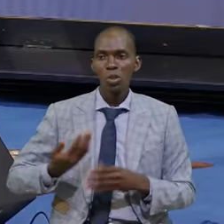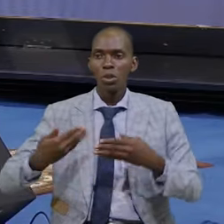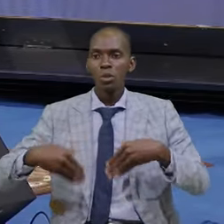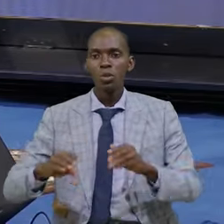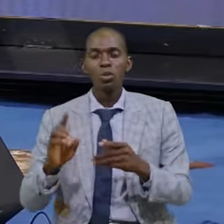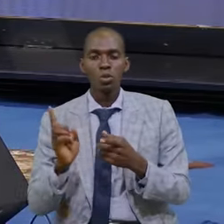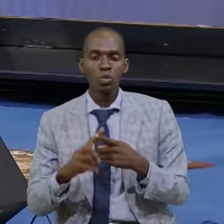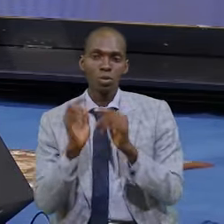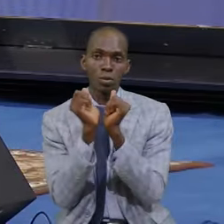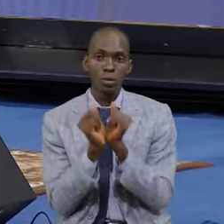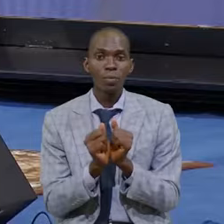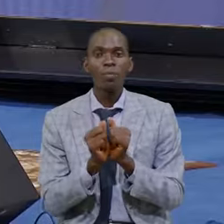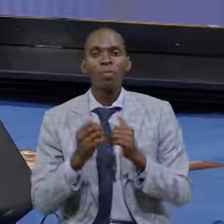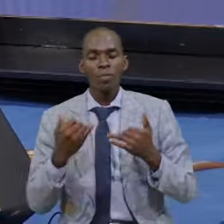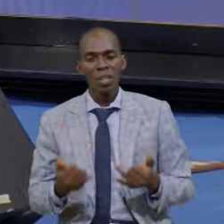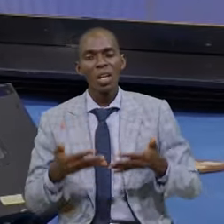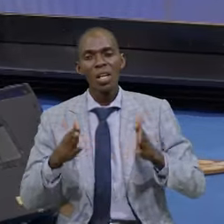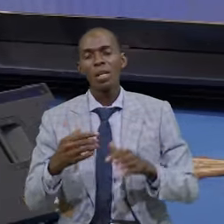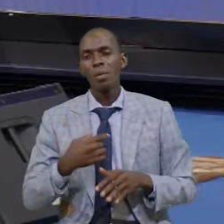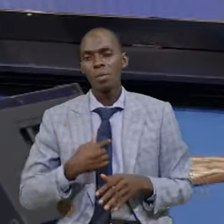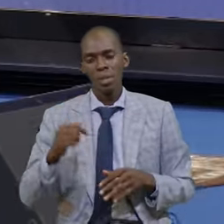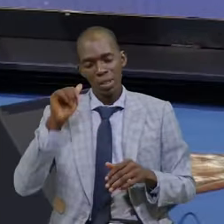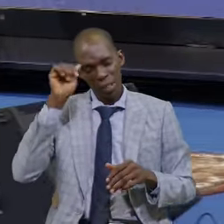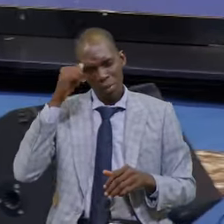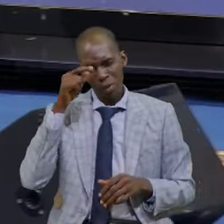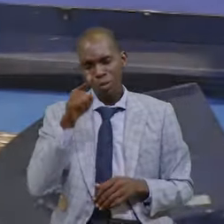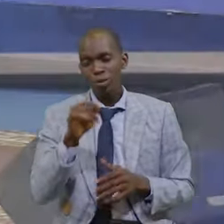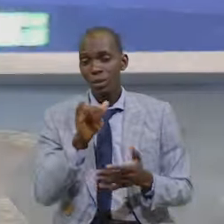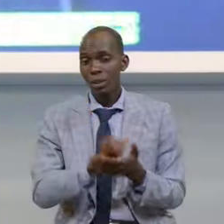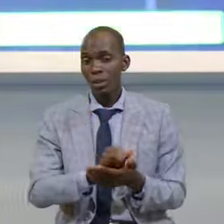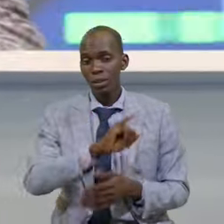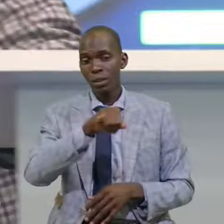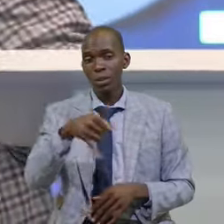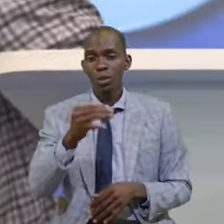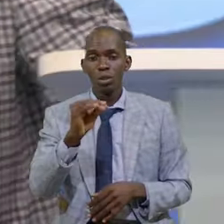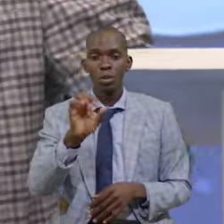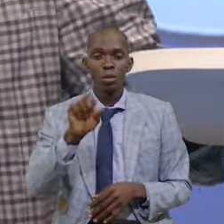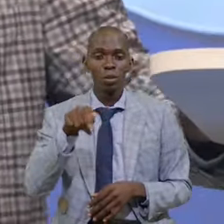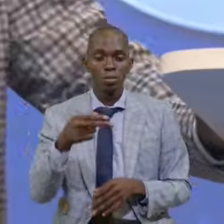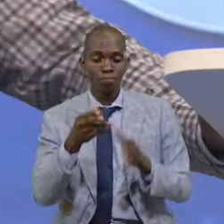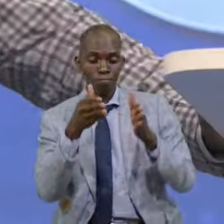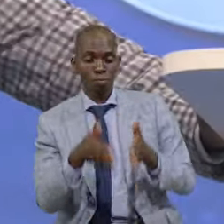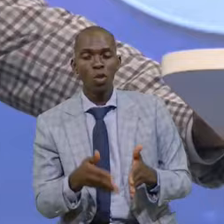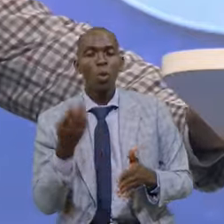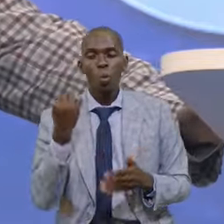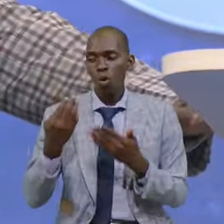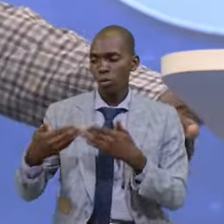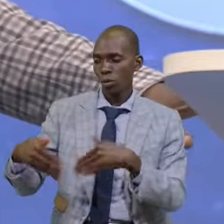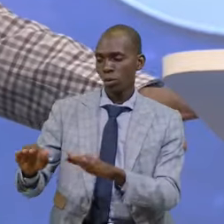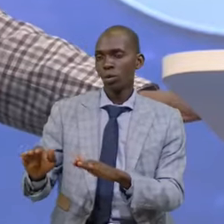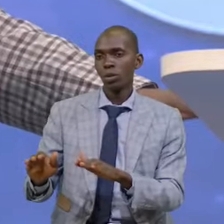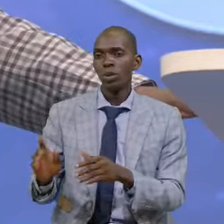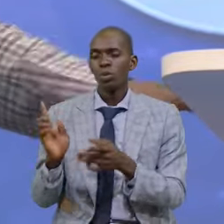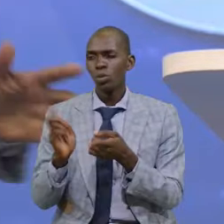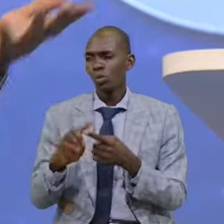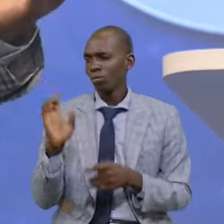story before, let me just remind you that Joseph was sold to